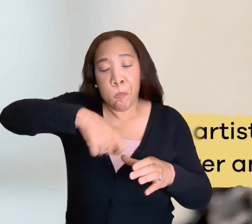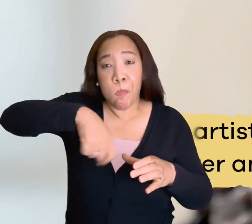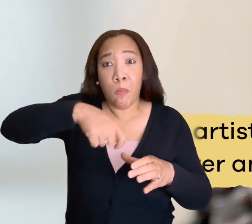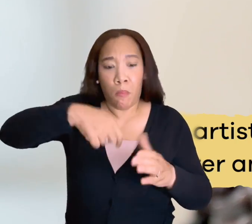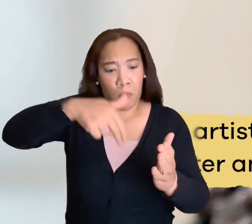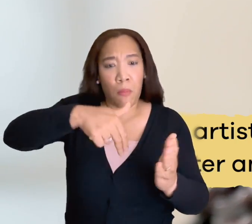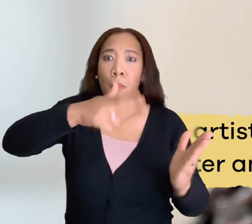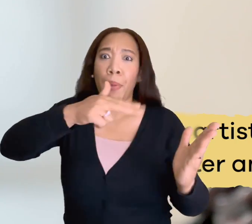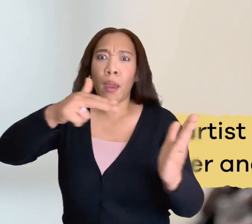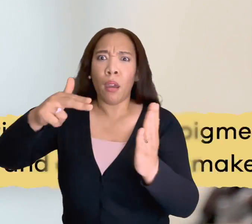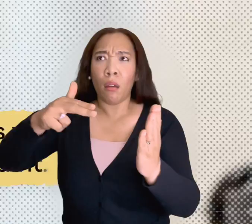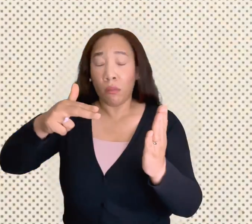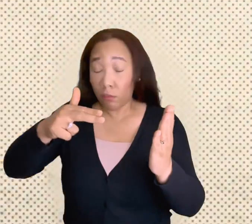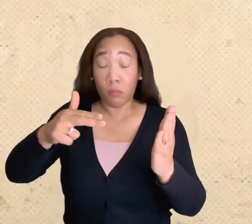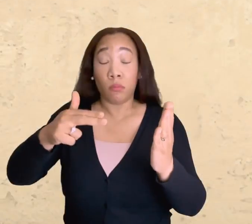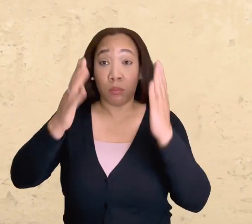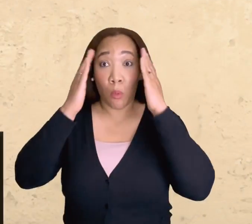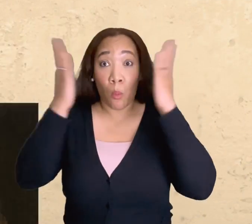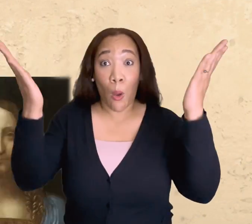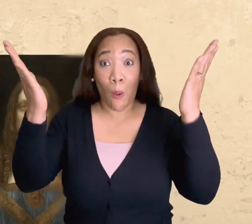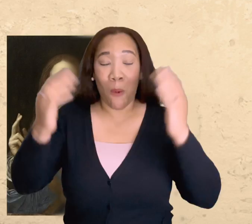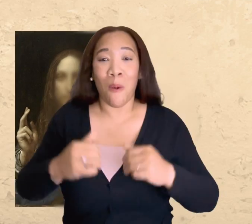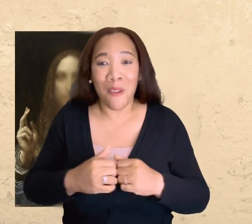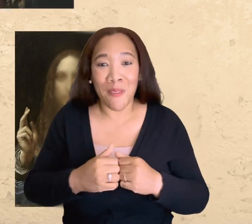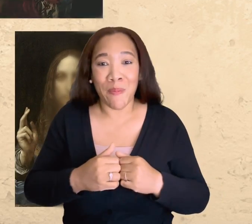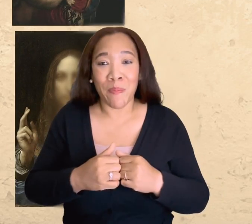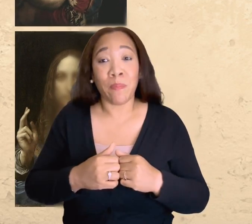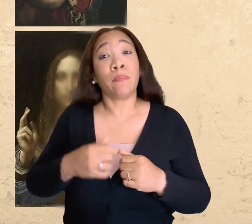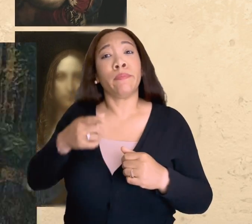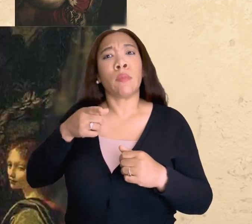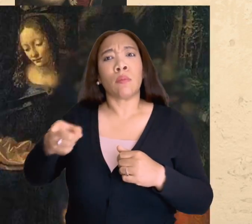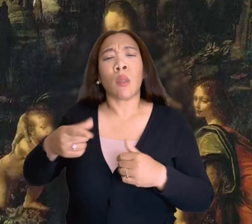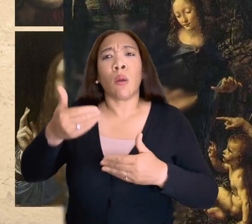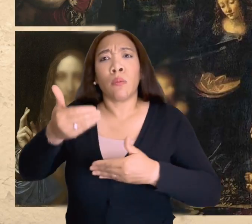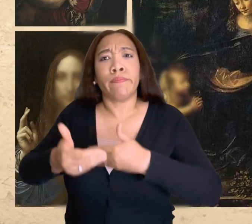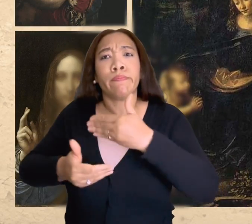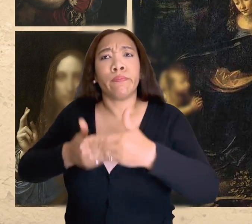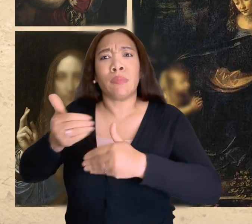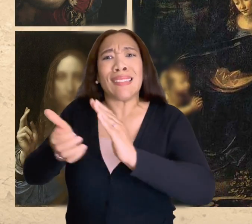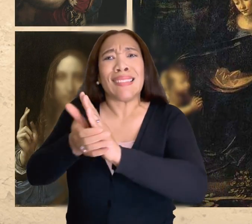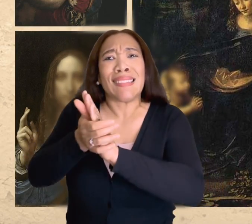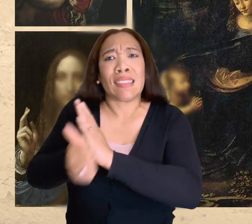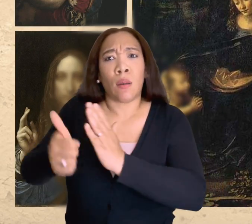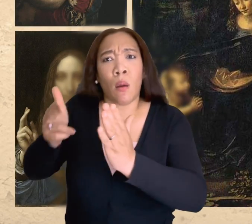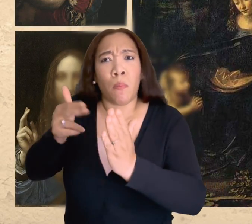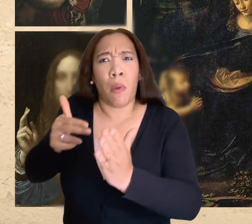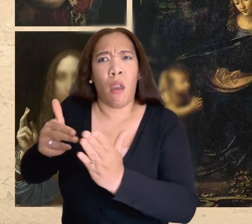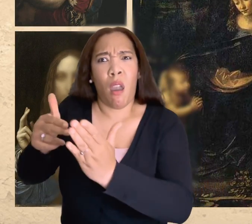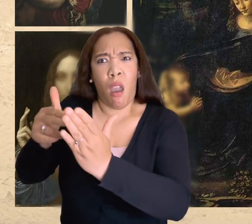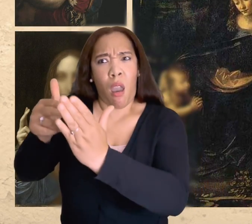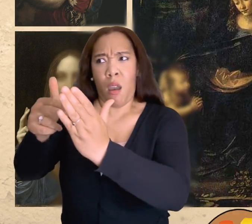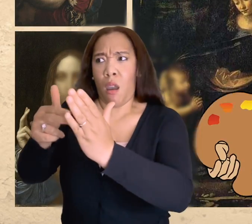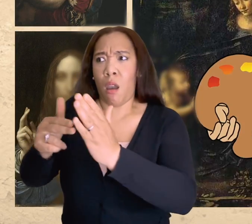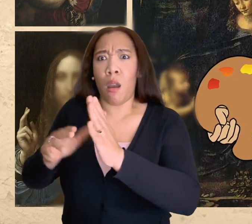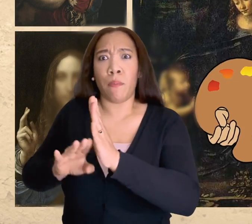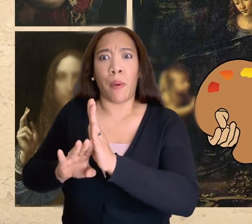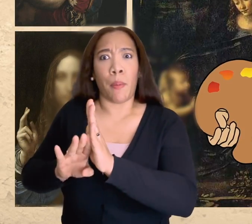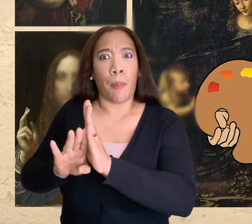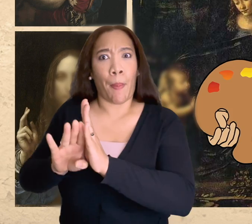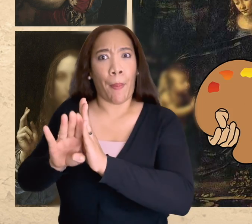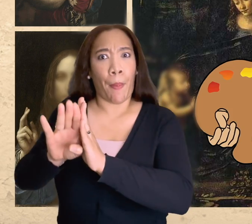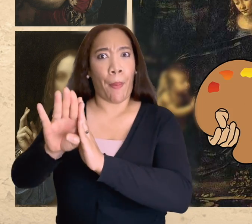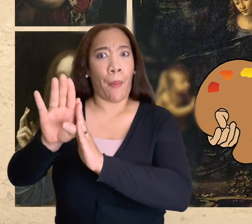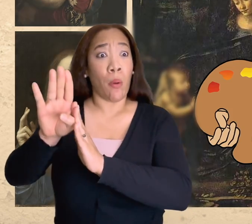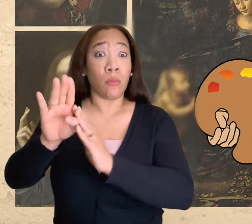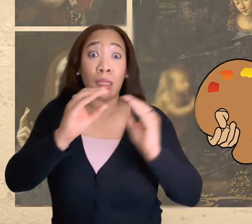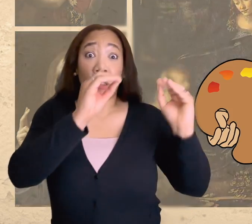was even a thing? Leonardo showed a huge talent for painting, soon surpassing the skills of his